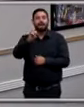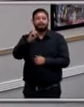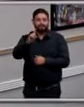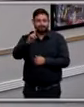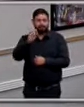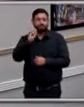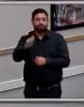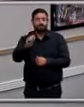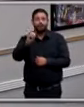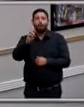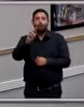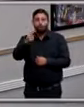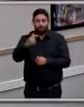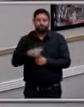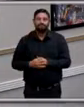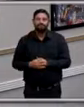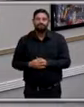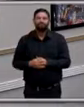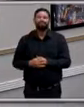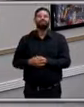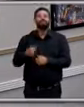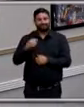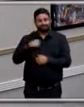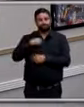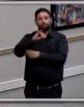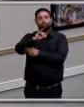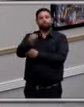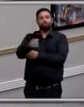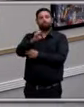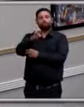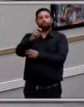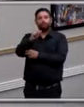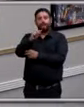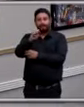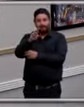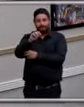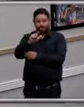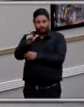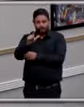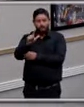@judsonISD.org. Mine is Jeanette Ball